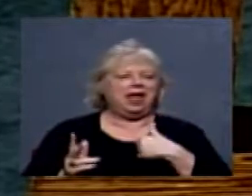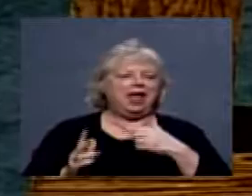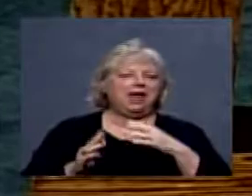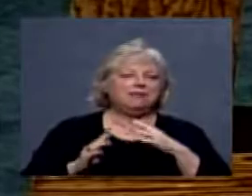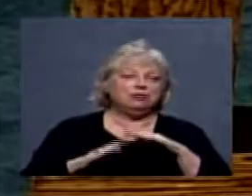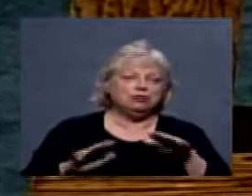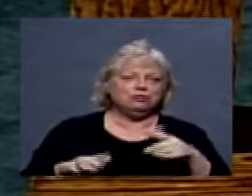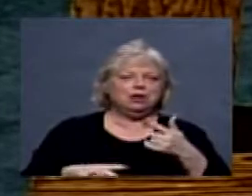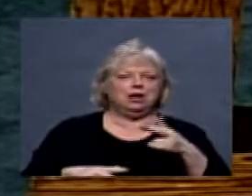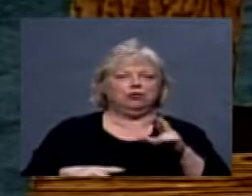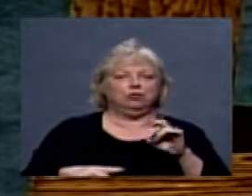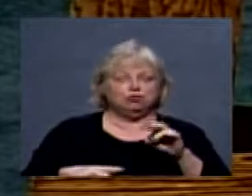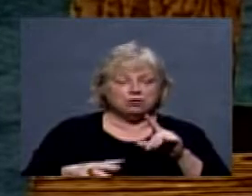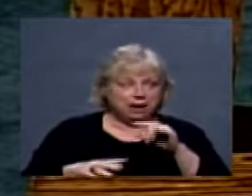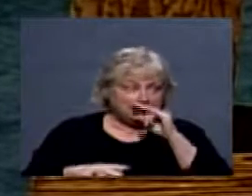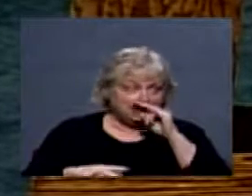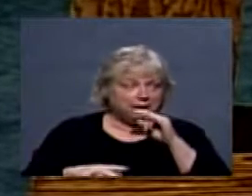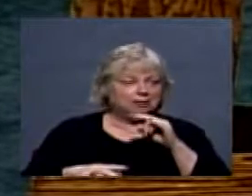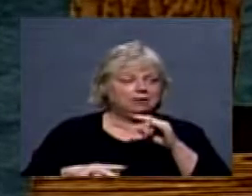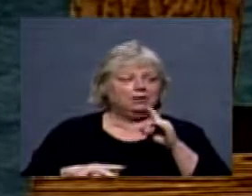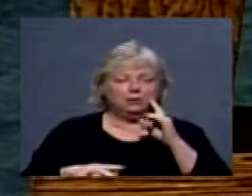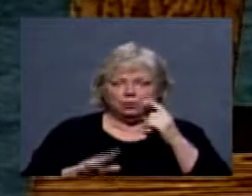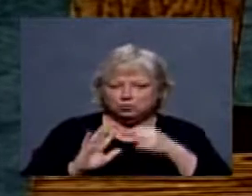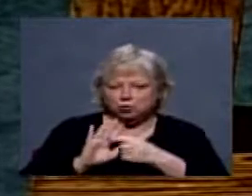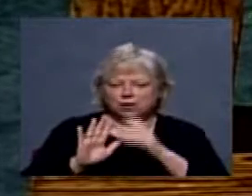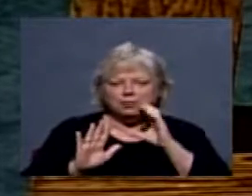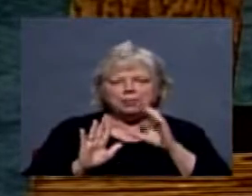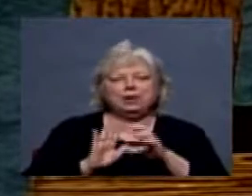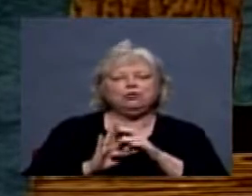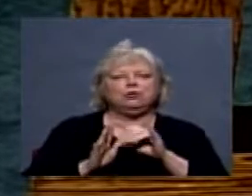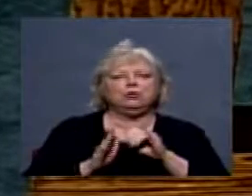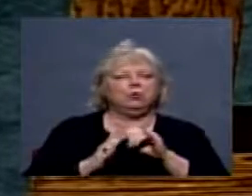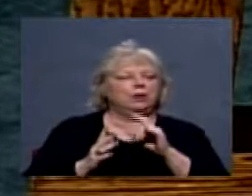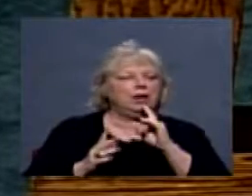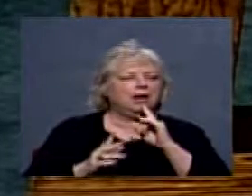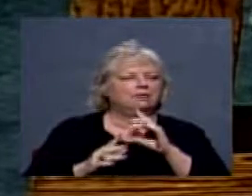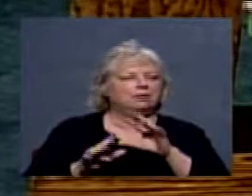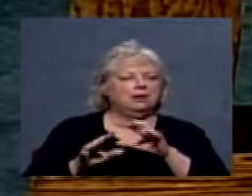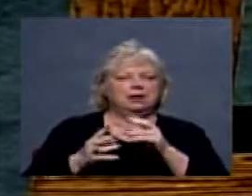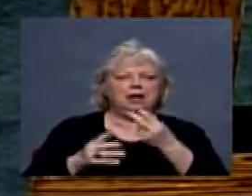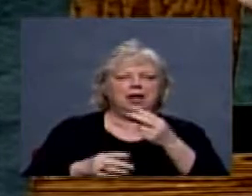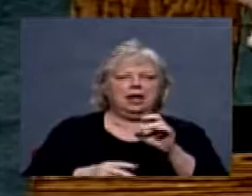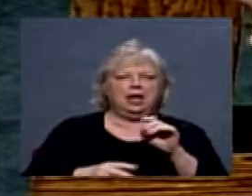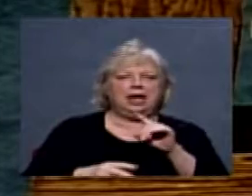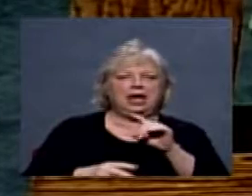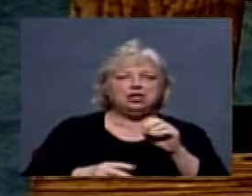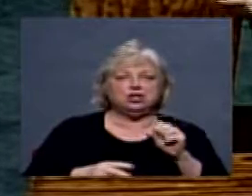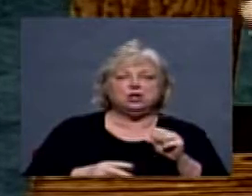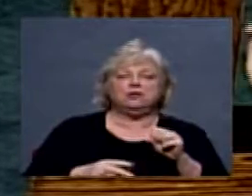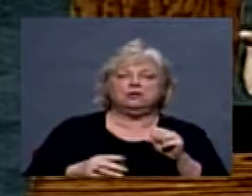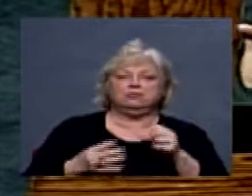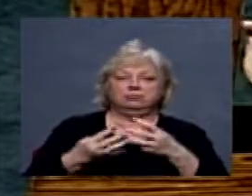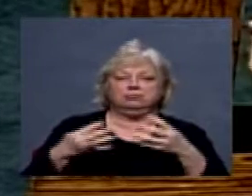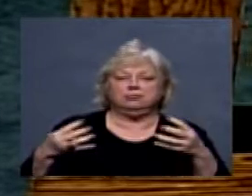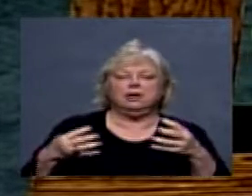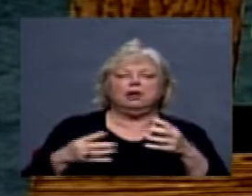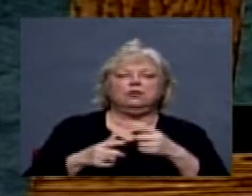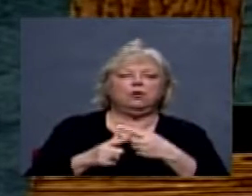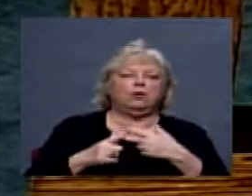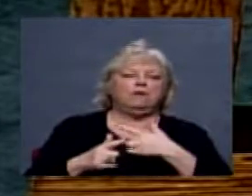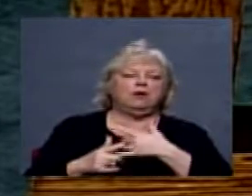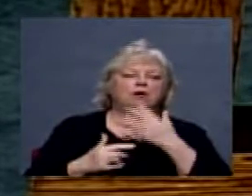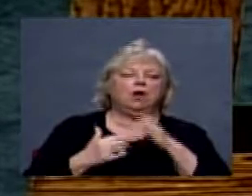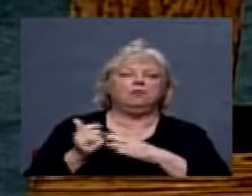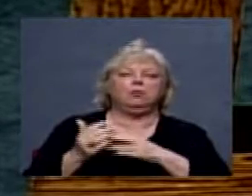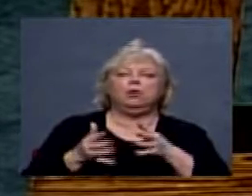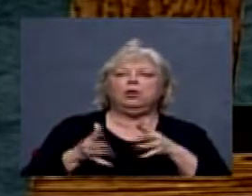the pictures you've seen, they'll show you the hedges, so if traffic comes in and up, we feel comfortable letting them out in the yard and play, so we don't have